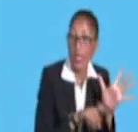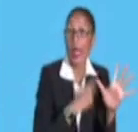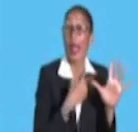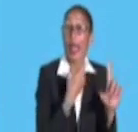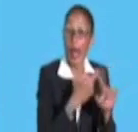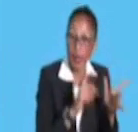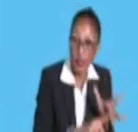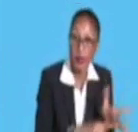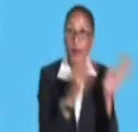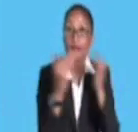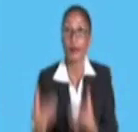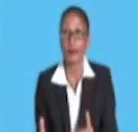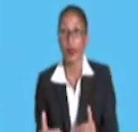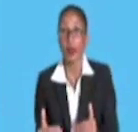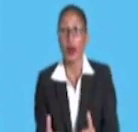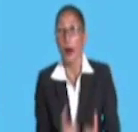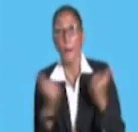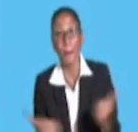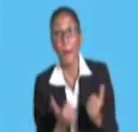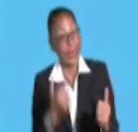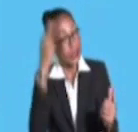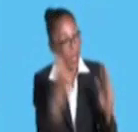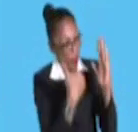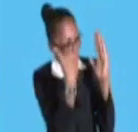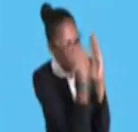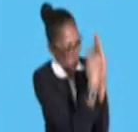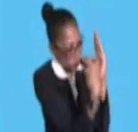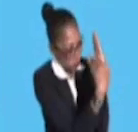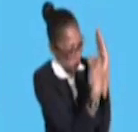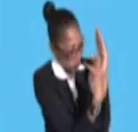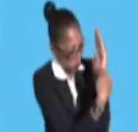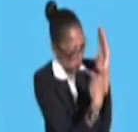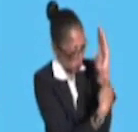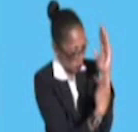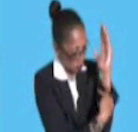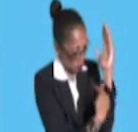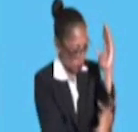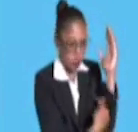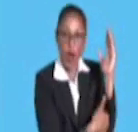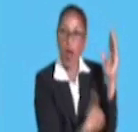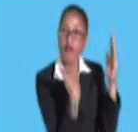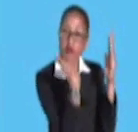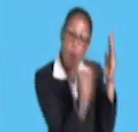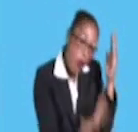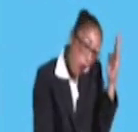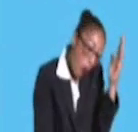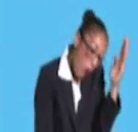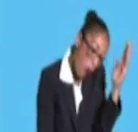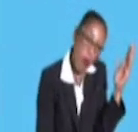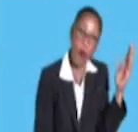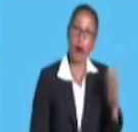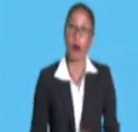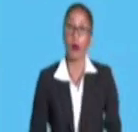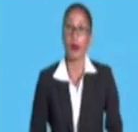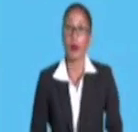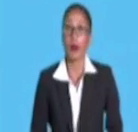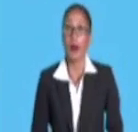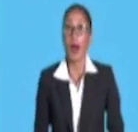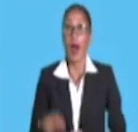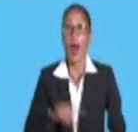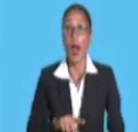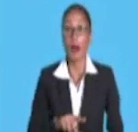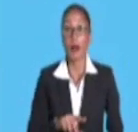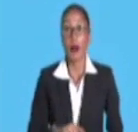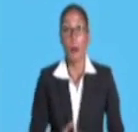Watakola, Naita of Naindronromba, Mahen and Suren of Latoka, the Campbells of Nakavu, and Dinesh